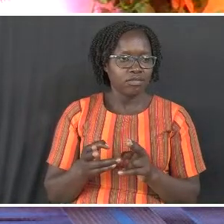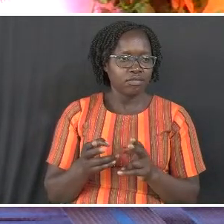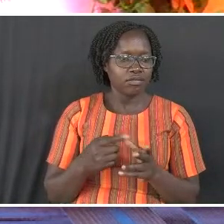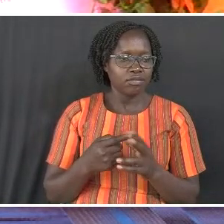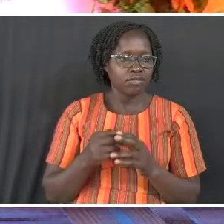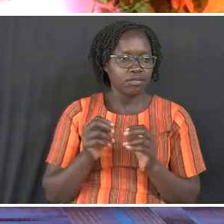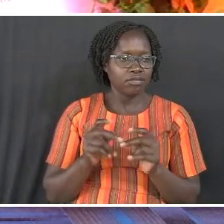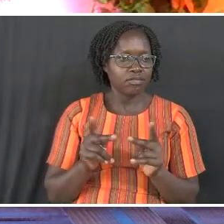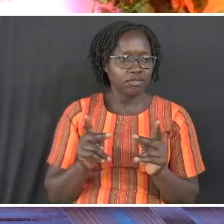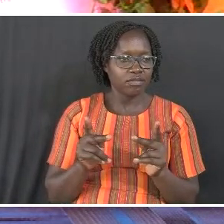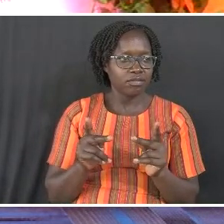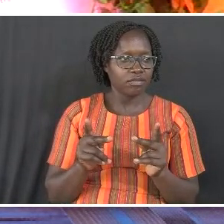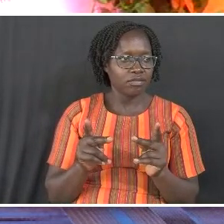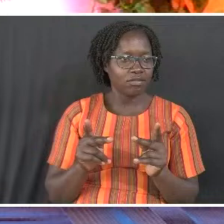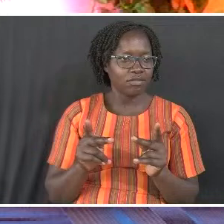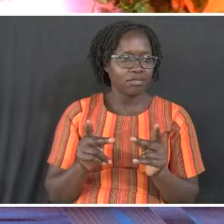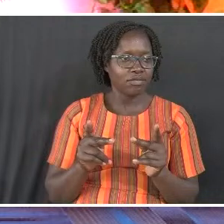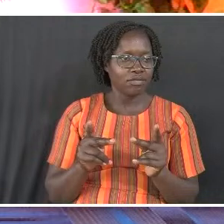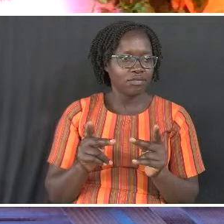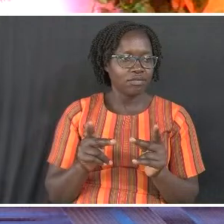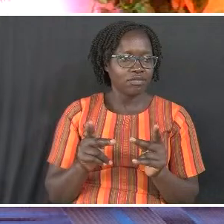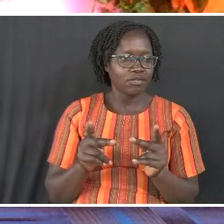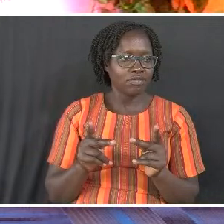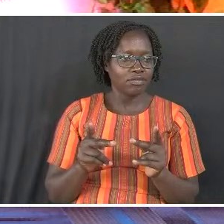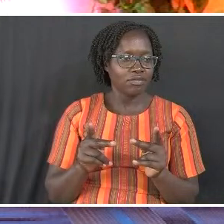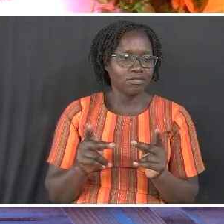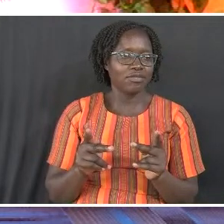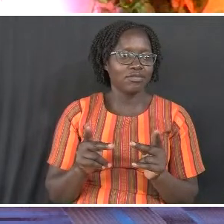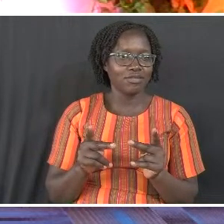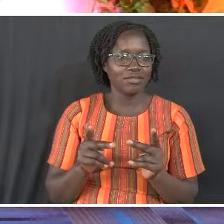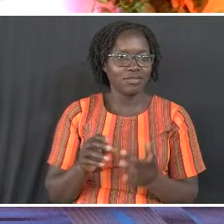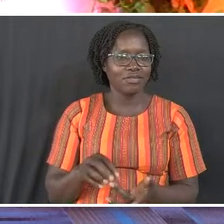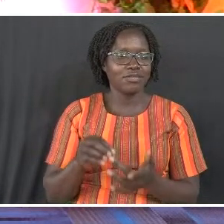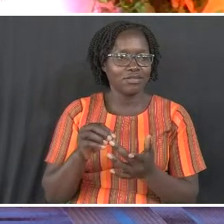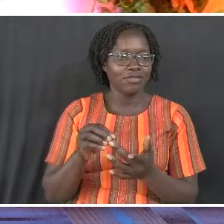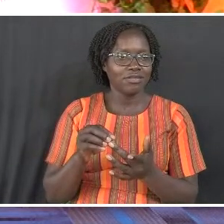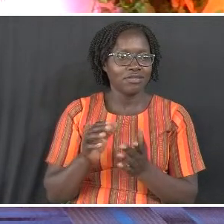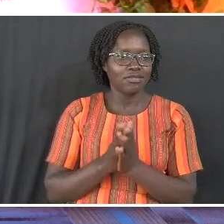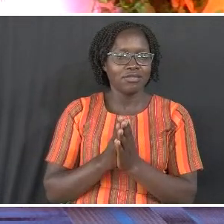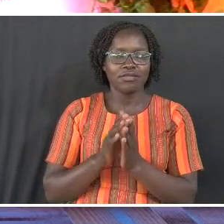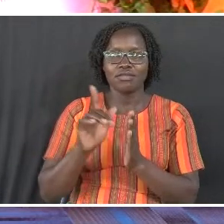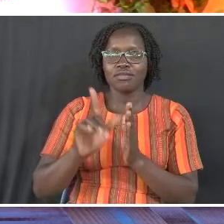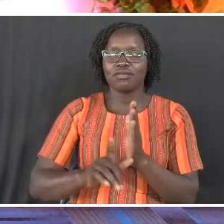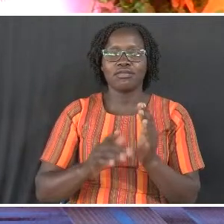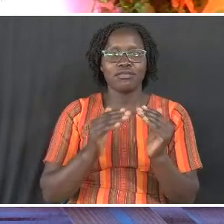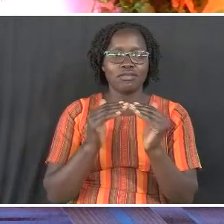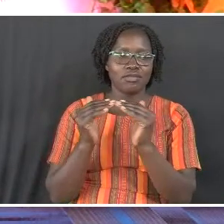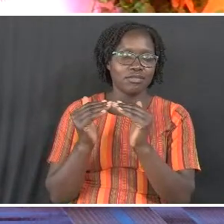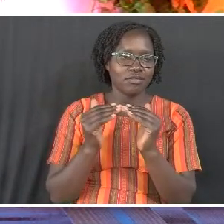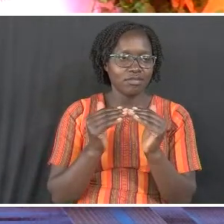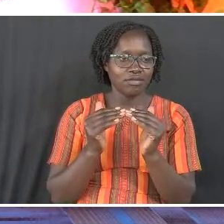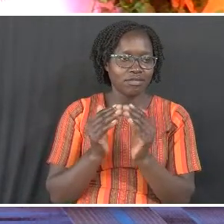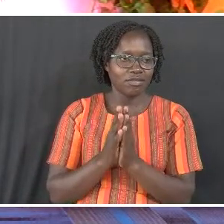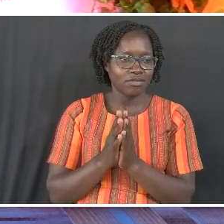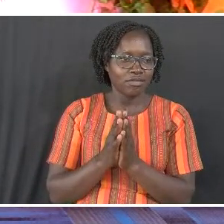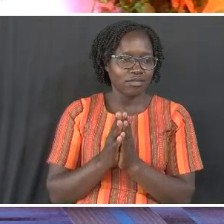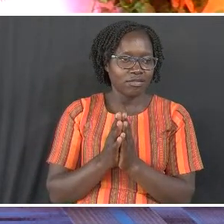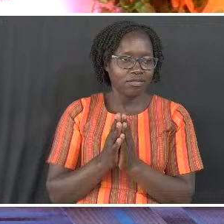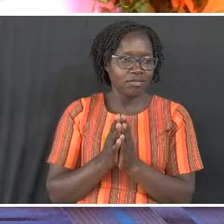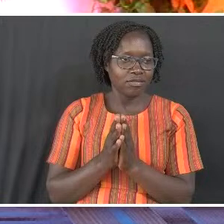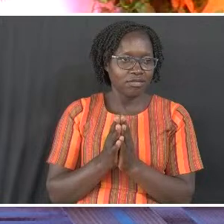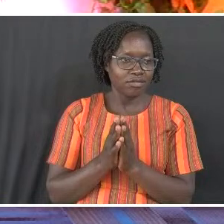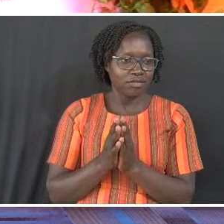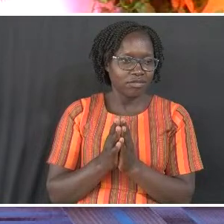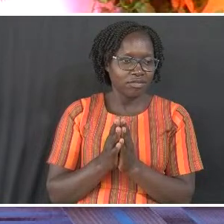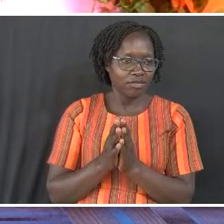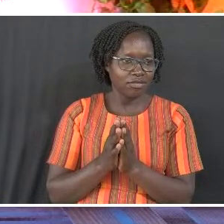okay. Especially in toothpaste, it's within the normal ranges. So it's okay. You